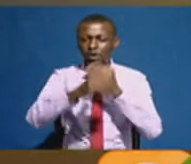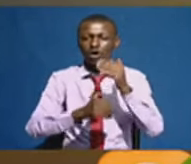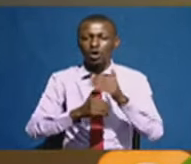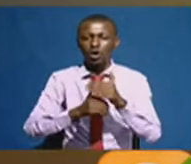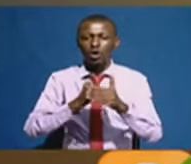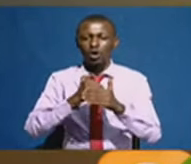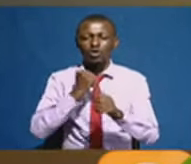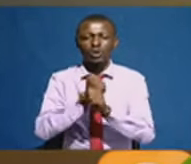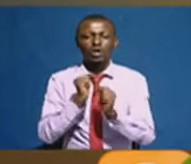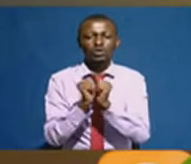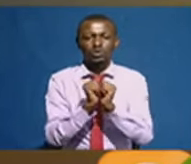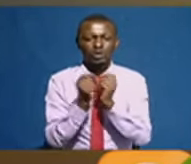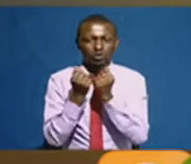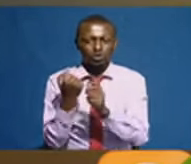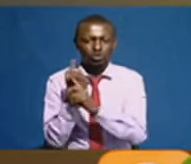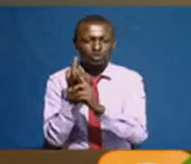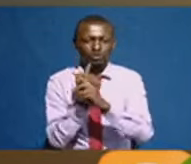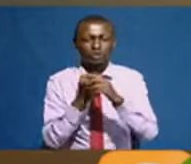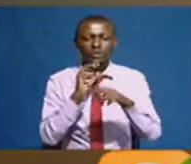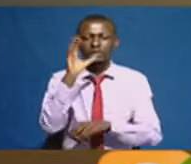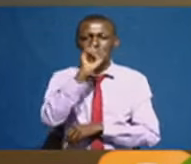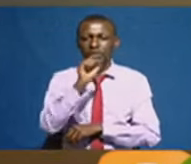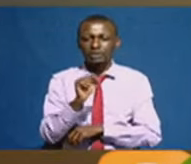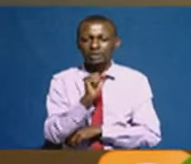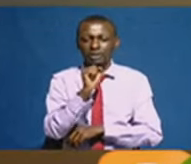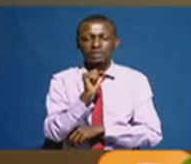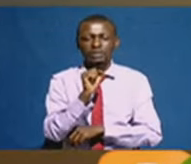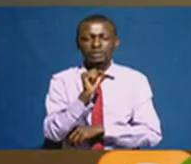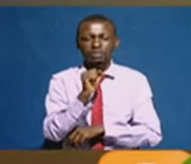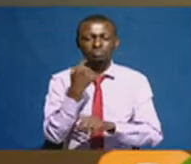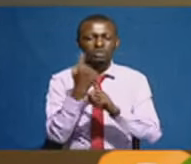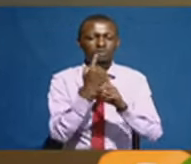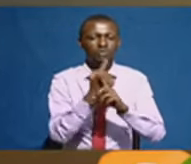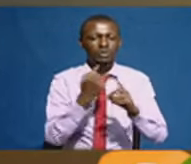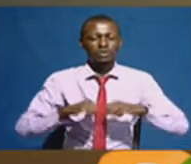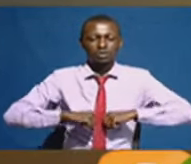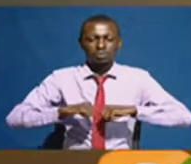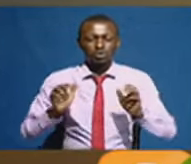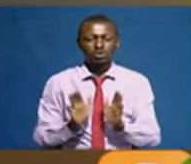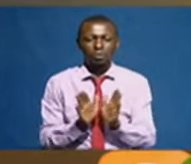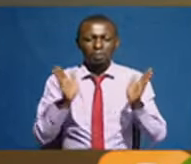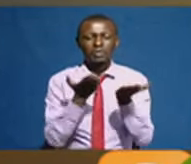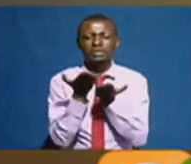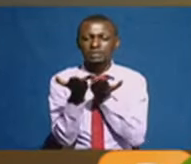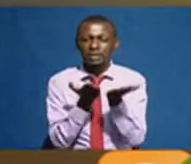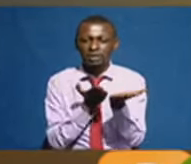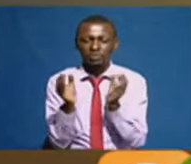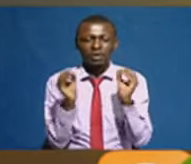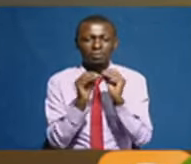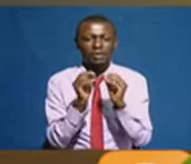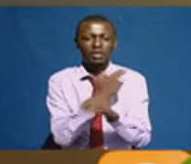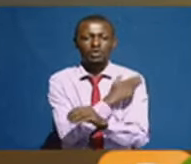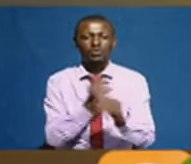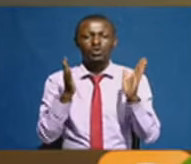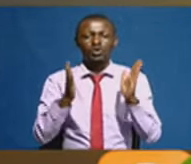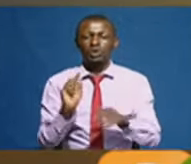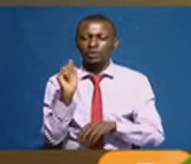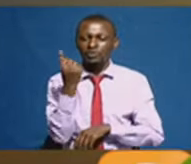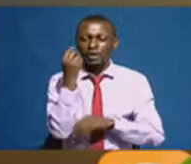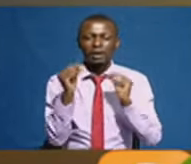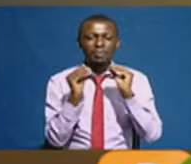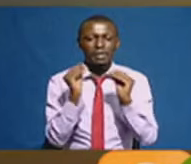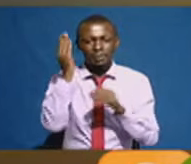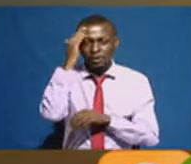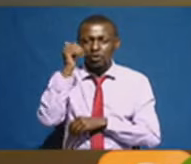we had different ministers and MCSs and the head of the public service meeting the doctors. And I remember that first meeting,